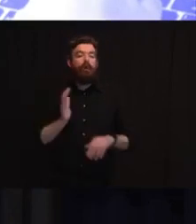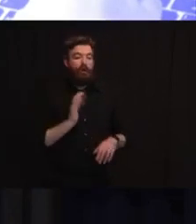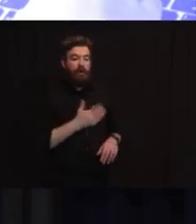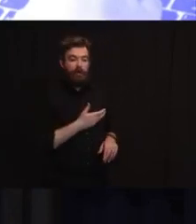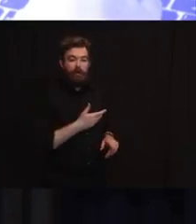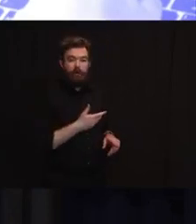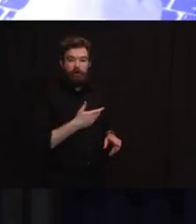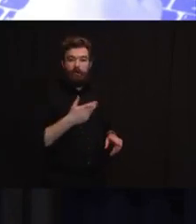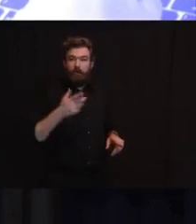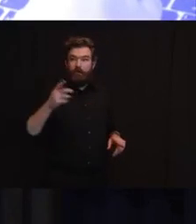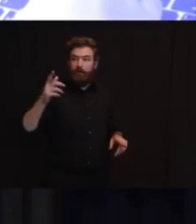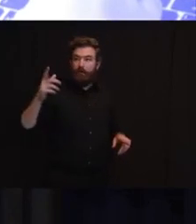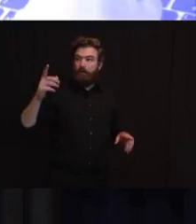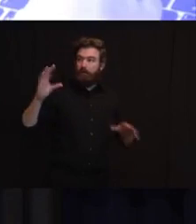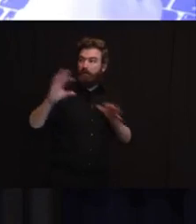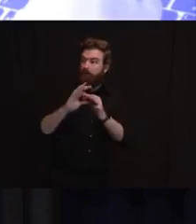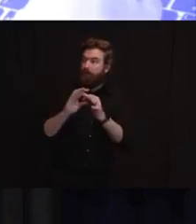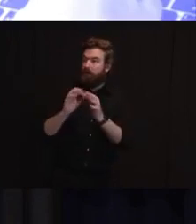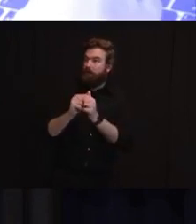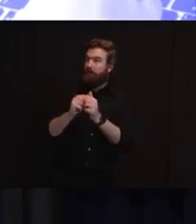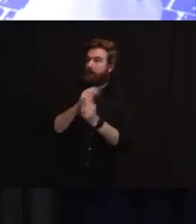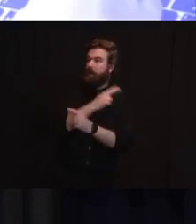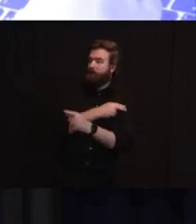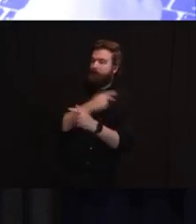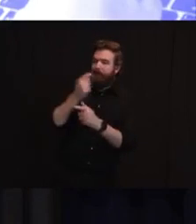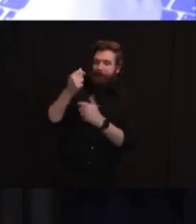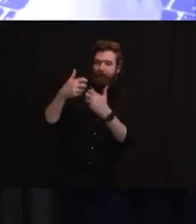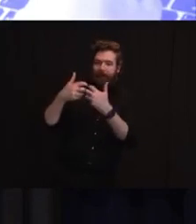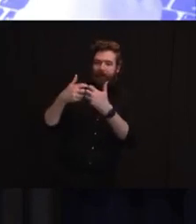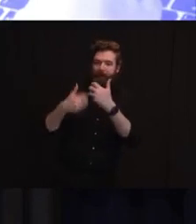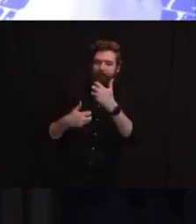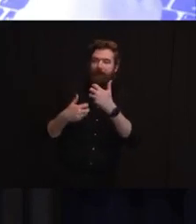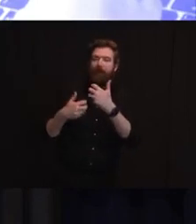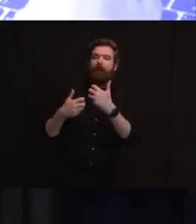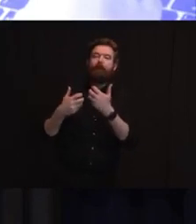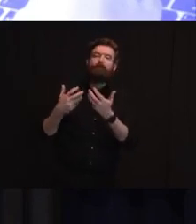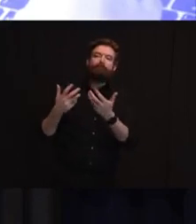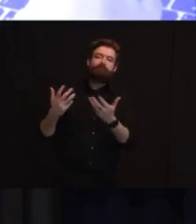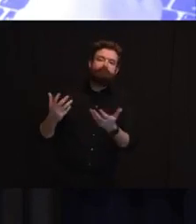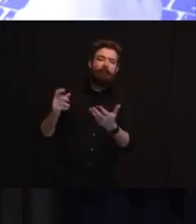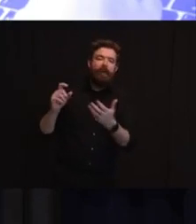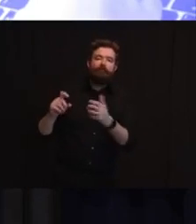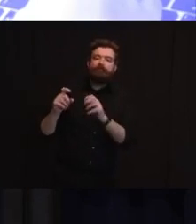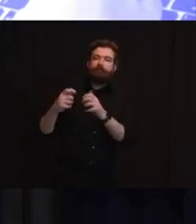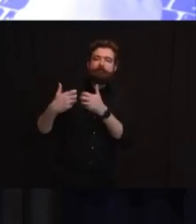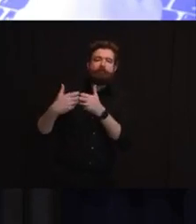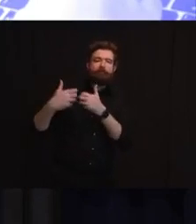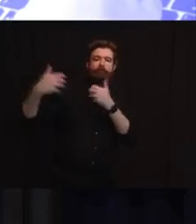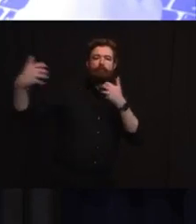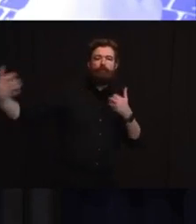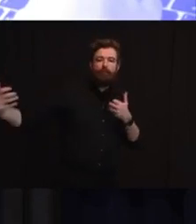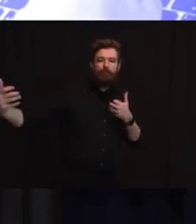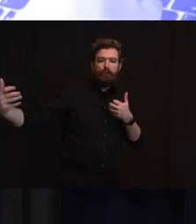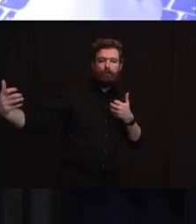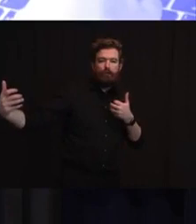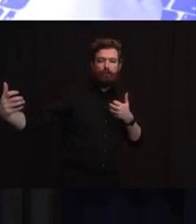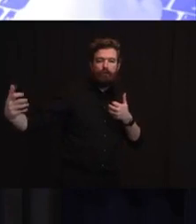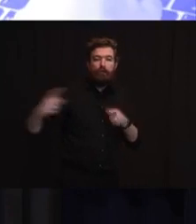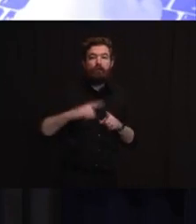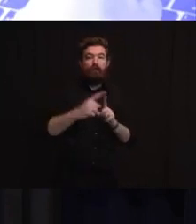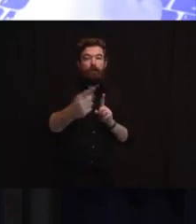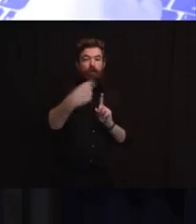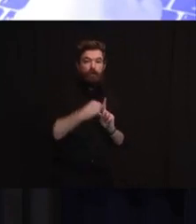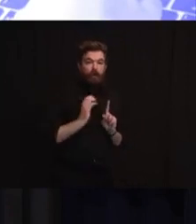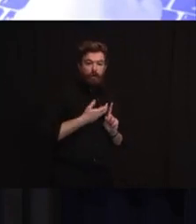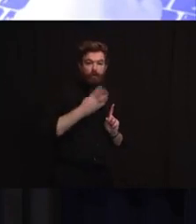center, if it's not up this week, it'll be up next week. There's people in training. In fact, there's probably a